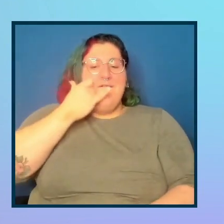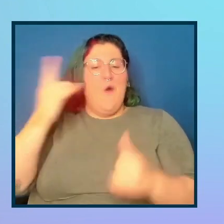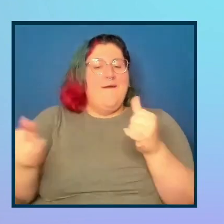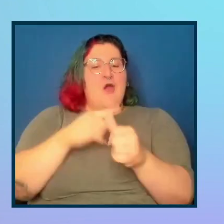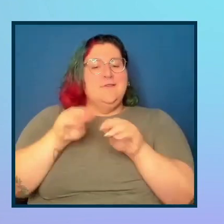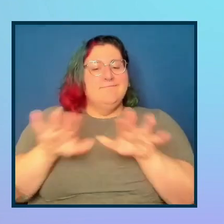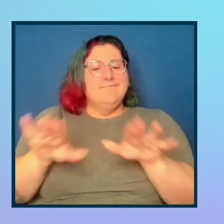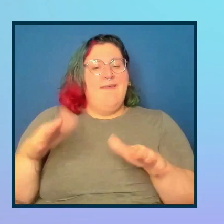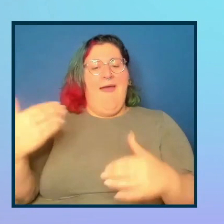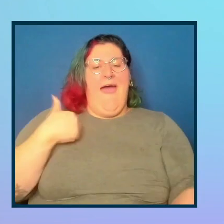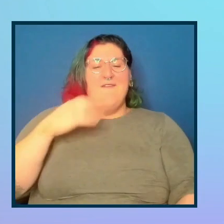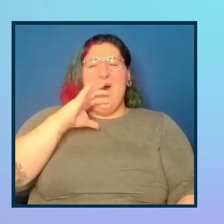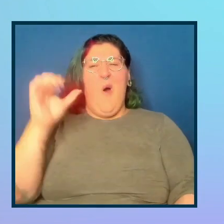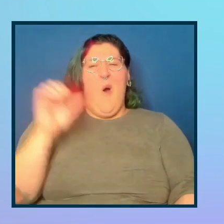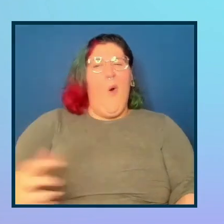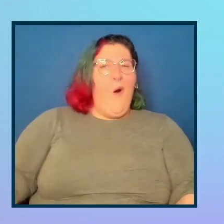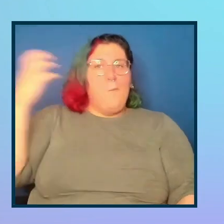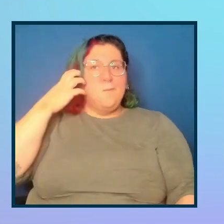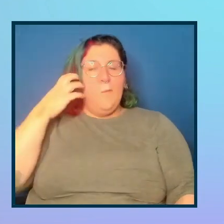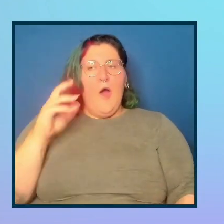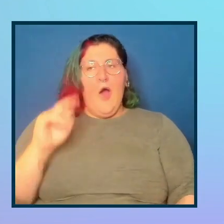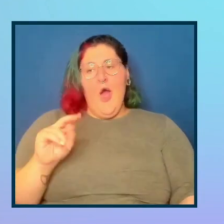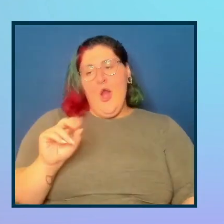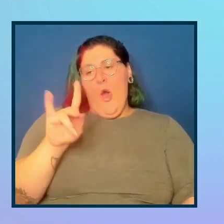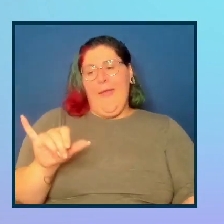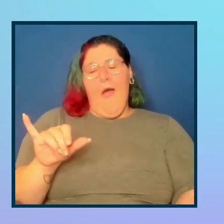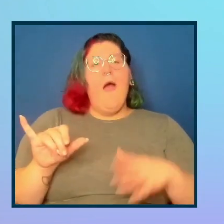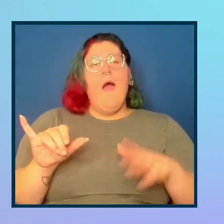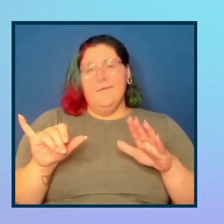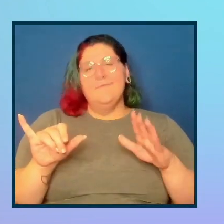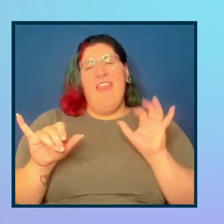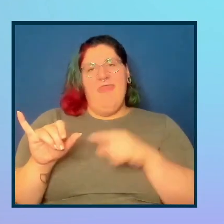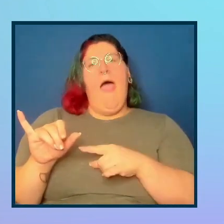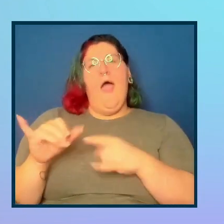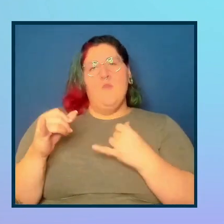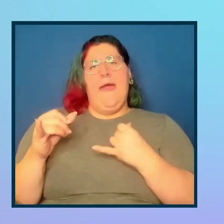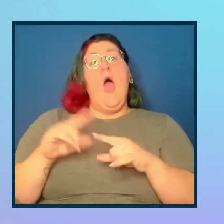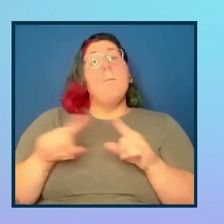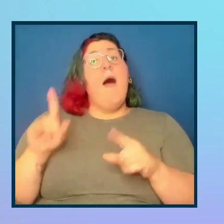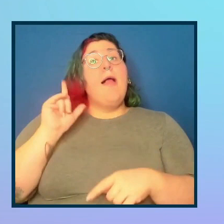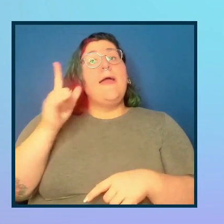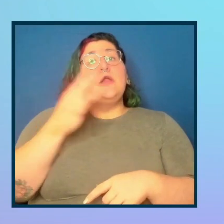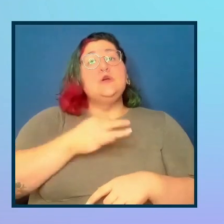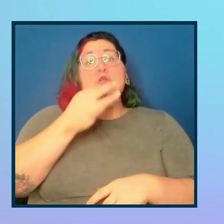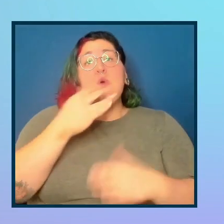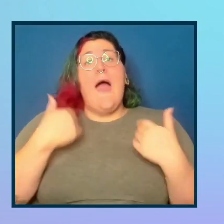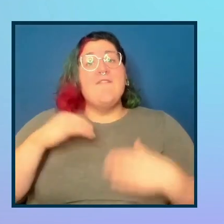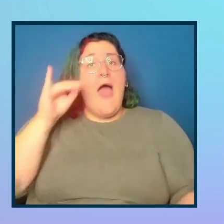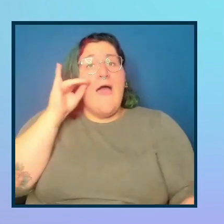really bulky headset, but pretty soon we'll get our iPhone and then it'll be easier and we'll eventually get down the